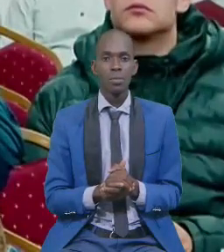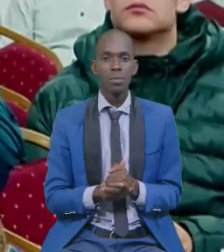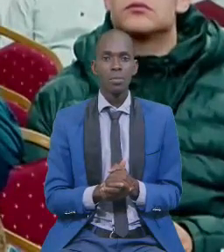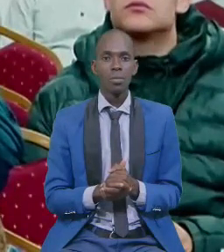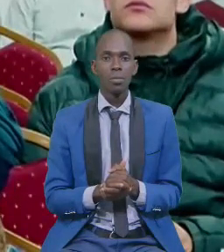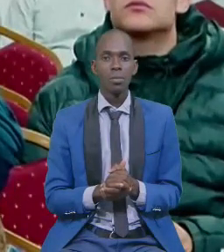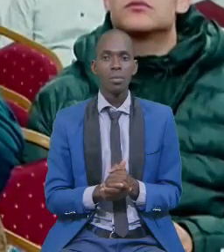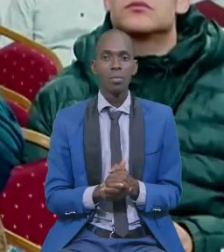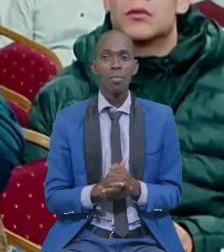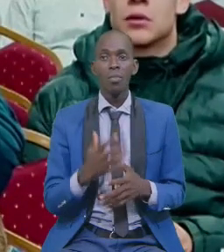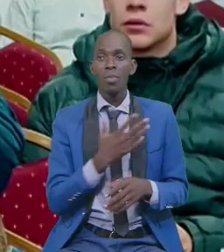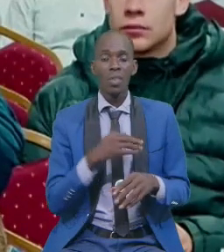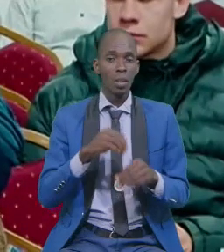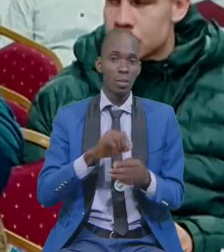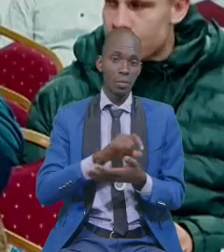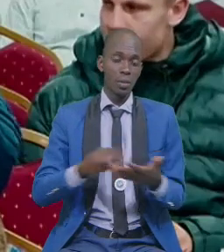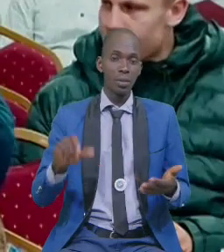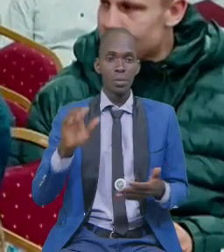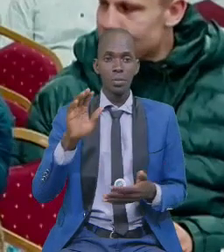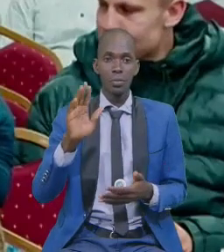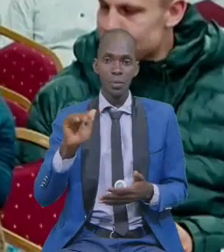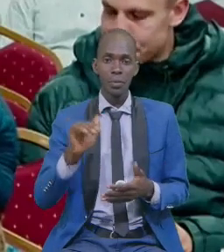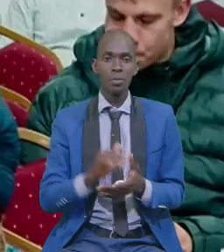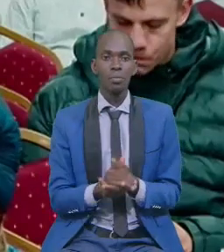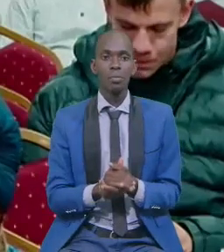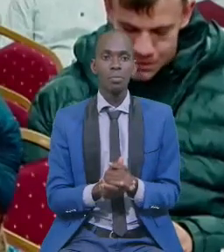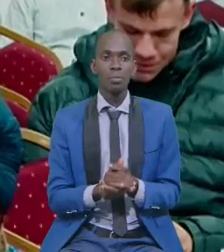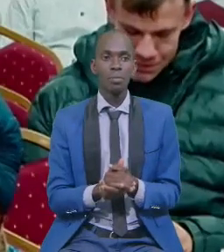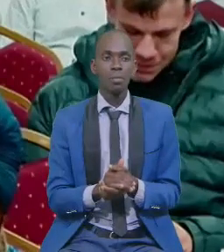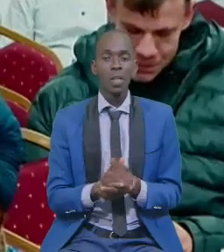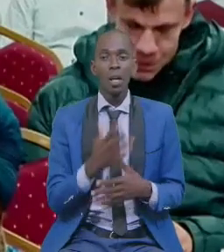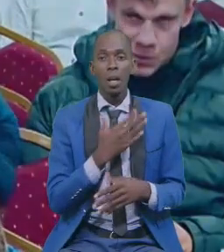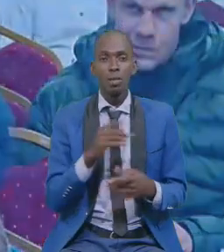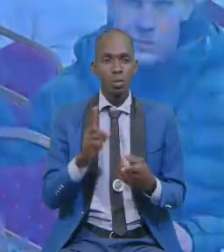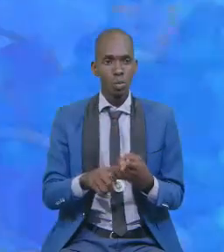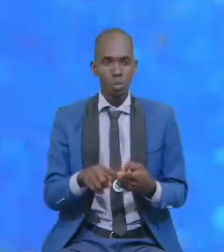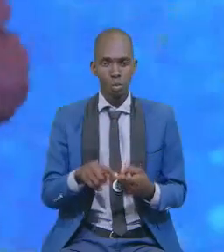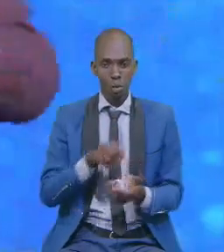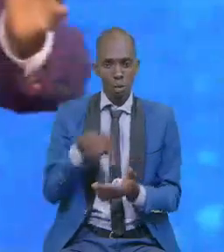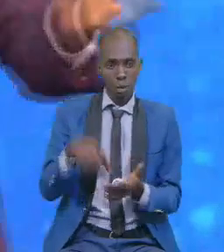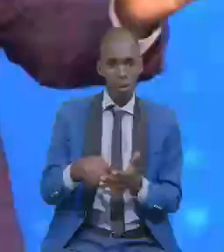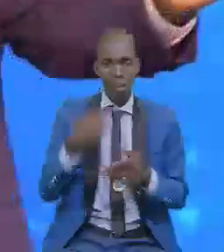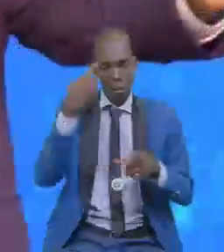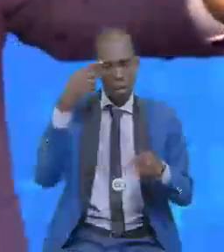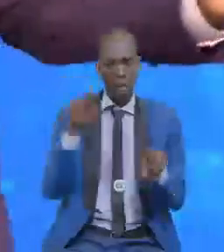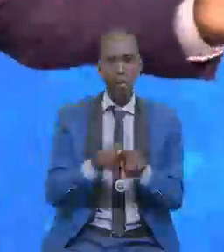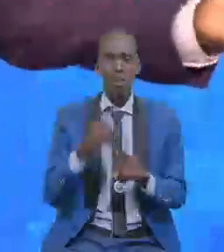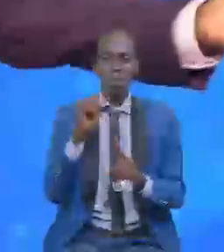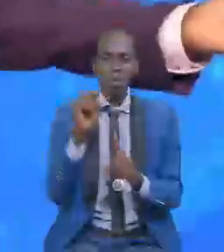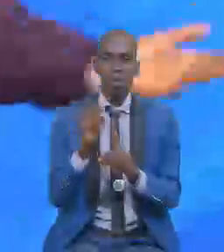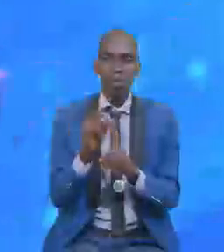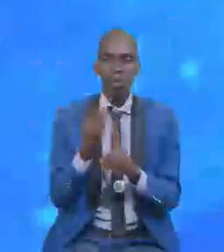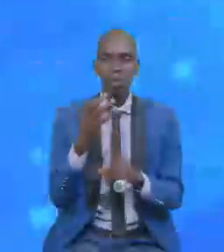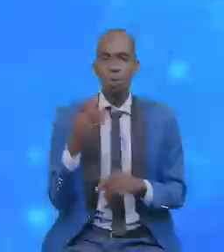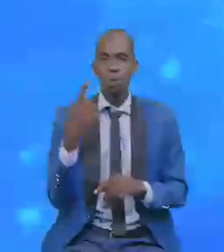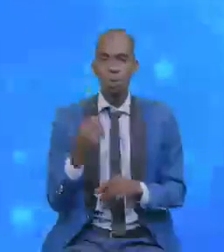And in verse 15, it tells us, it says, and to this agree the words of the